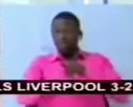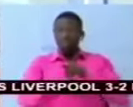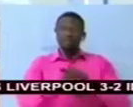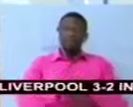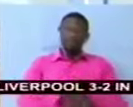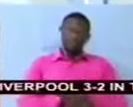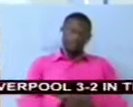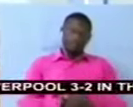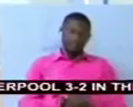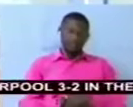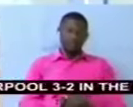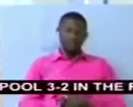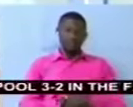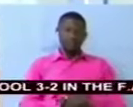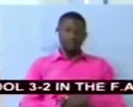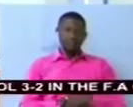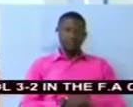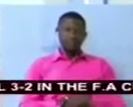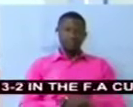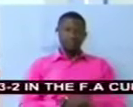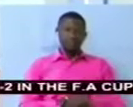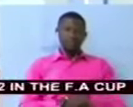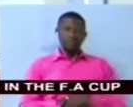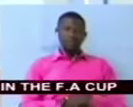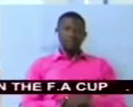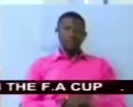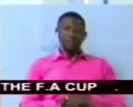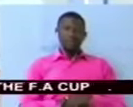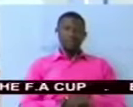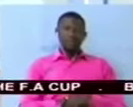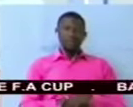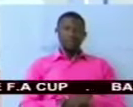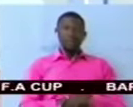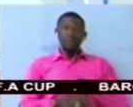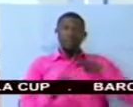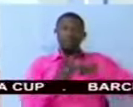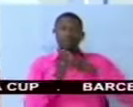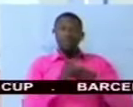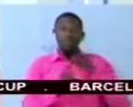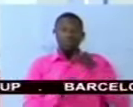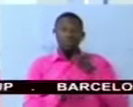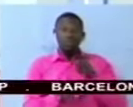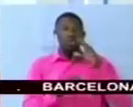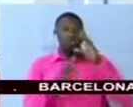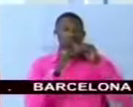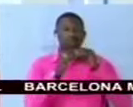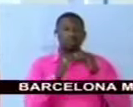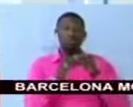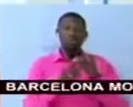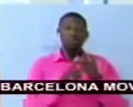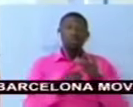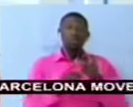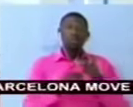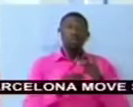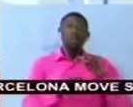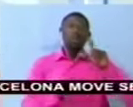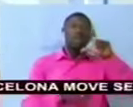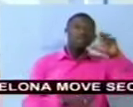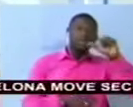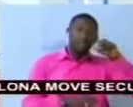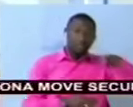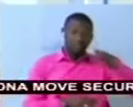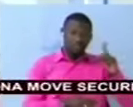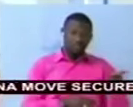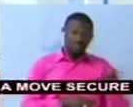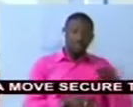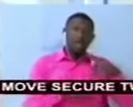Kabu, aka Lanka, you also spoke to his superior, his officer commanding, about the